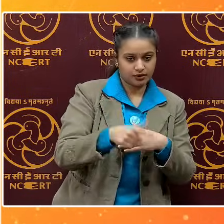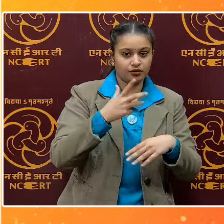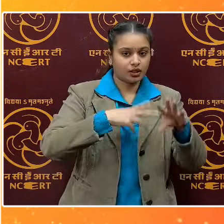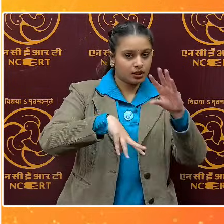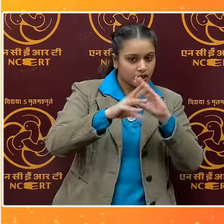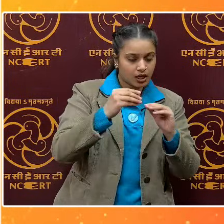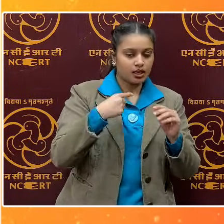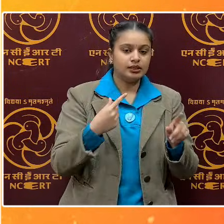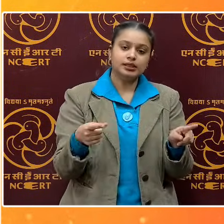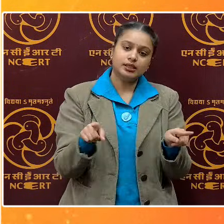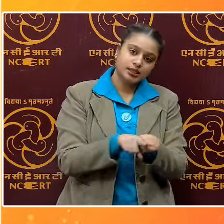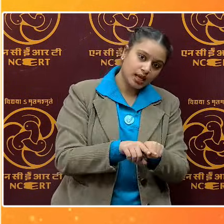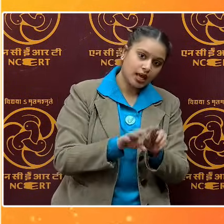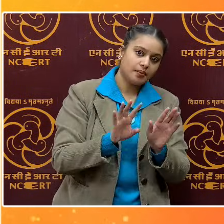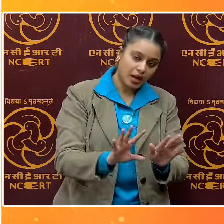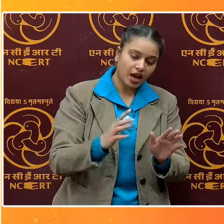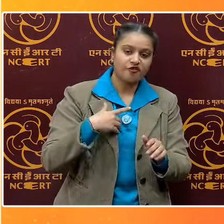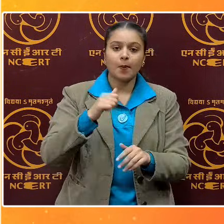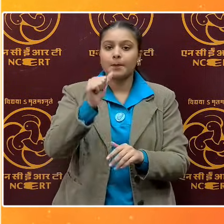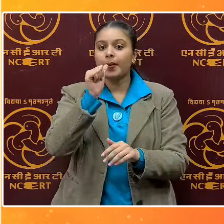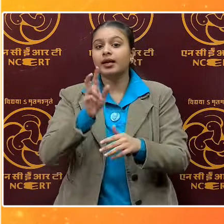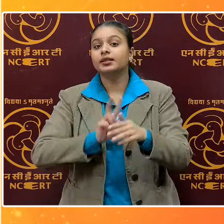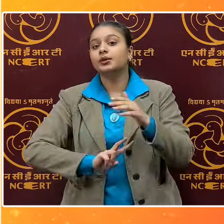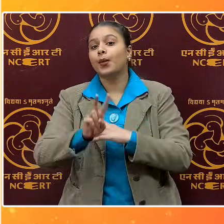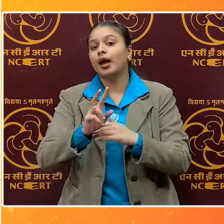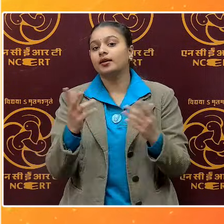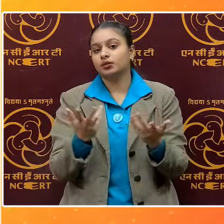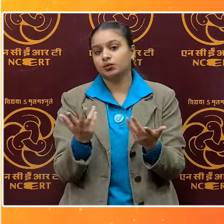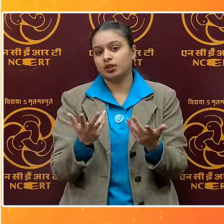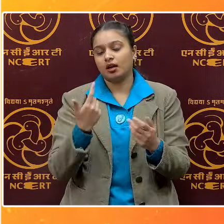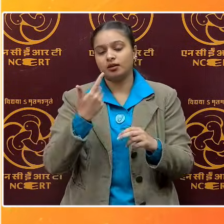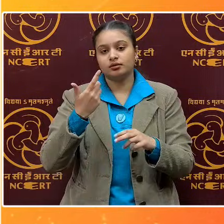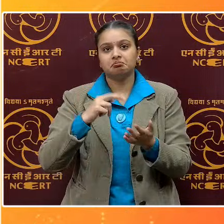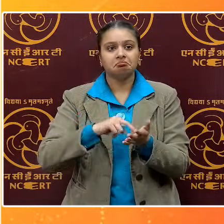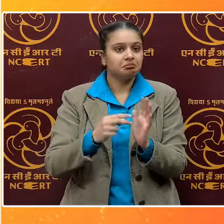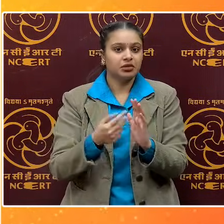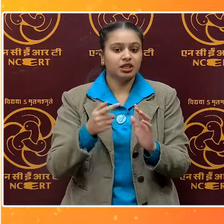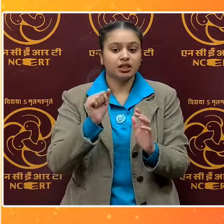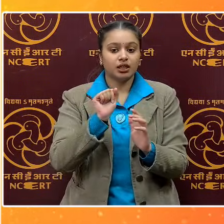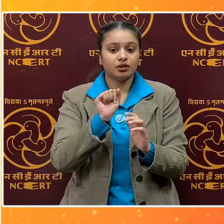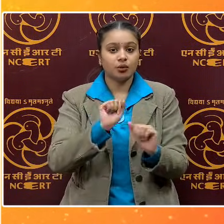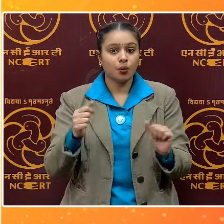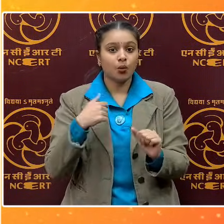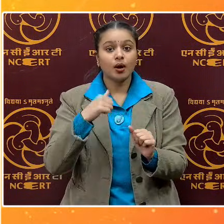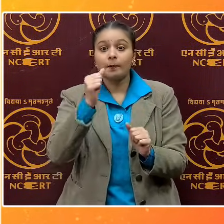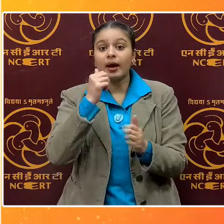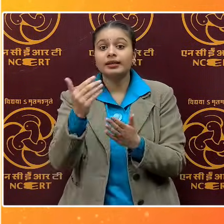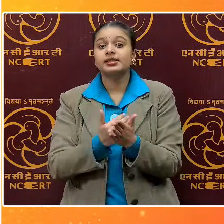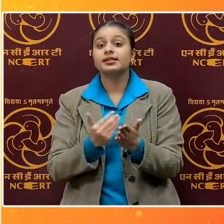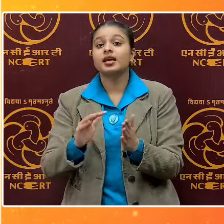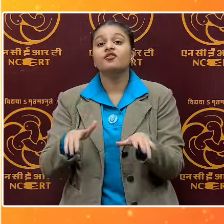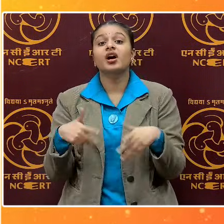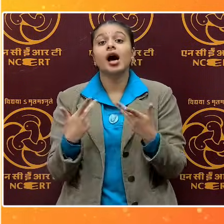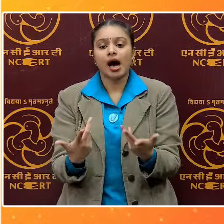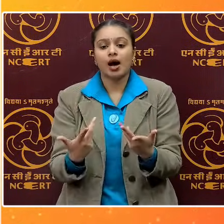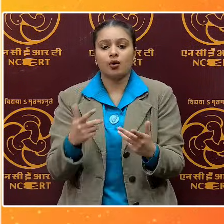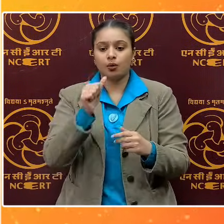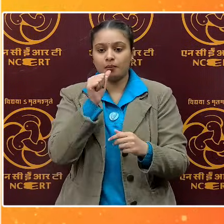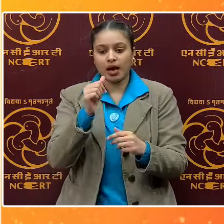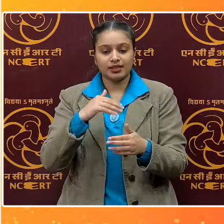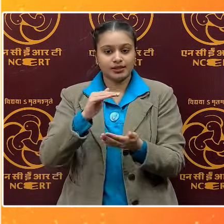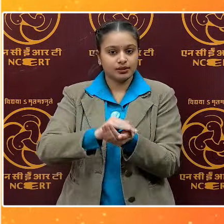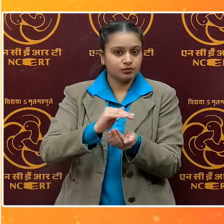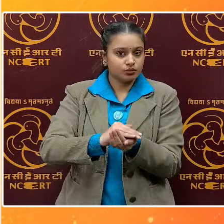about that only. The value of water? A value of water. Means how we have to save water, how water is